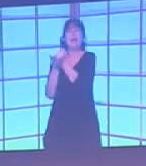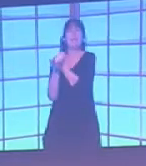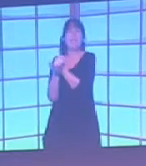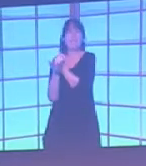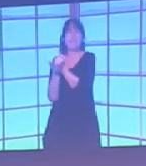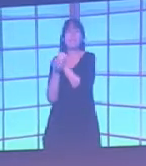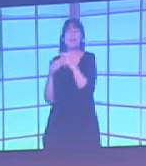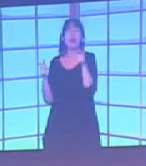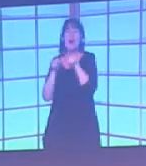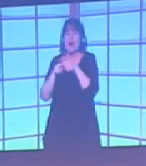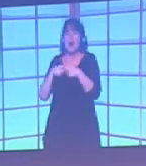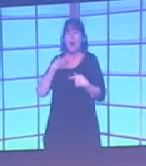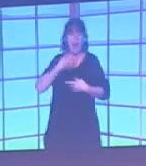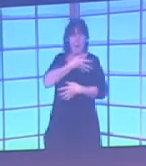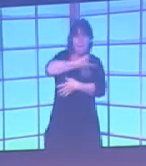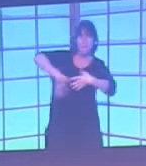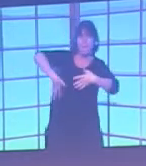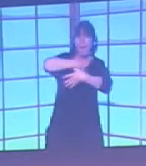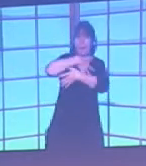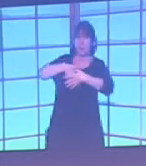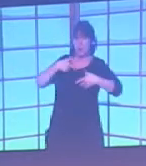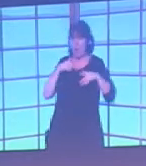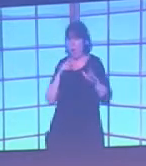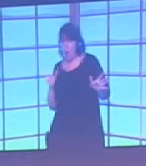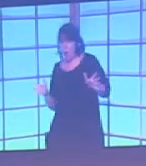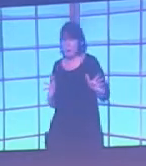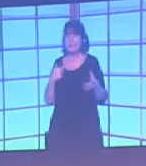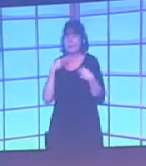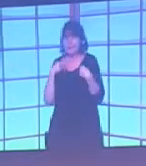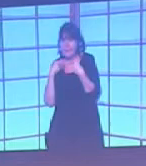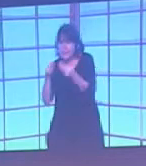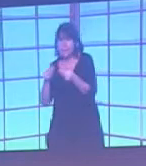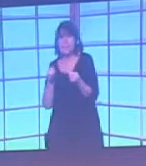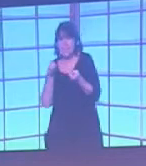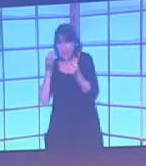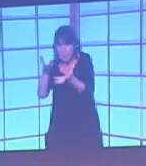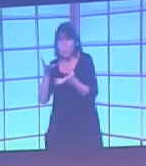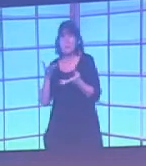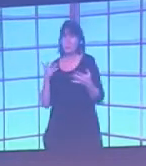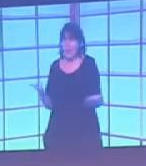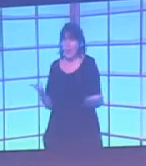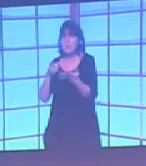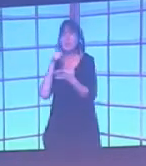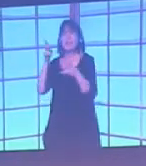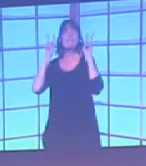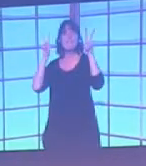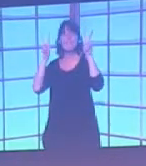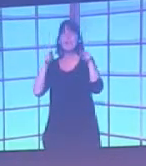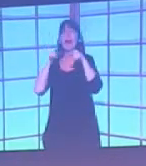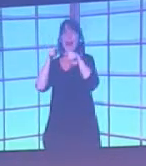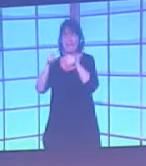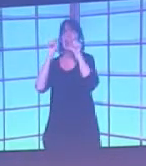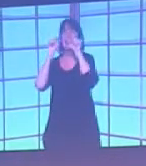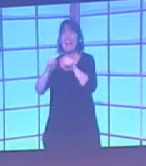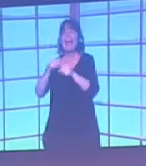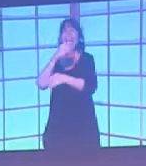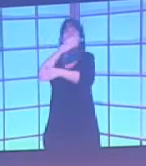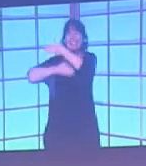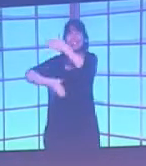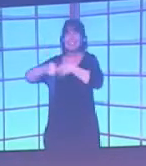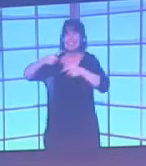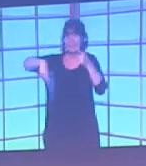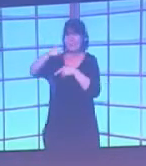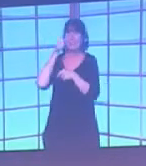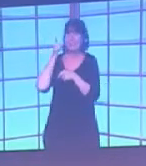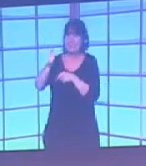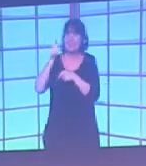background facilitator. So we really encourage fans to create user-led groups so that those are